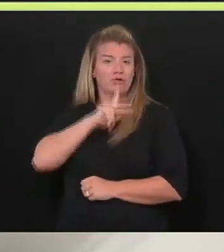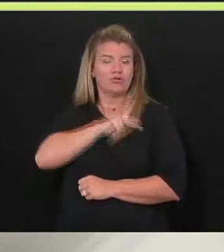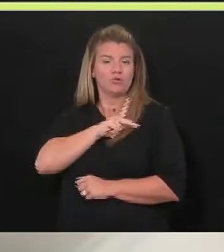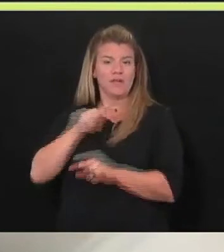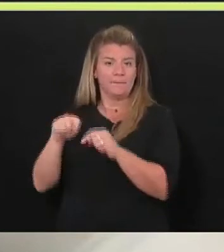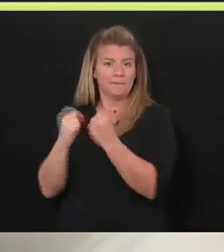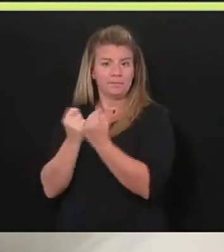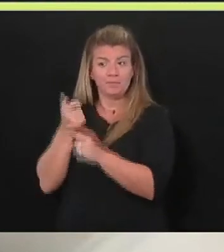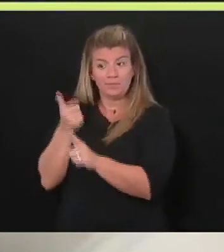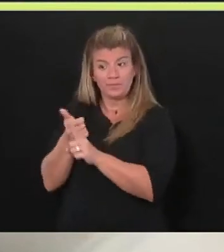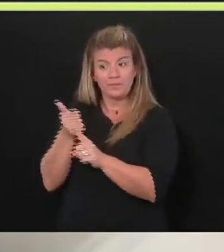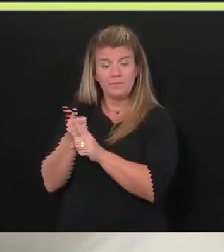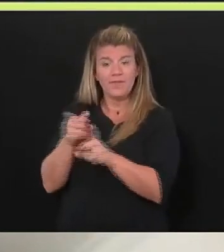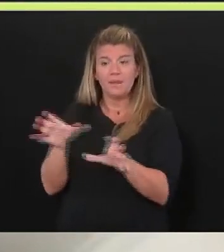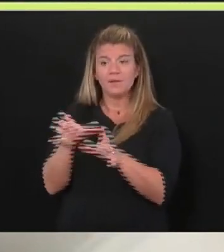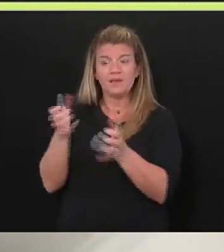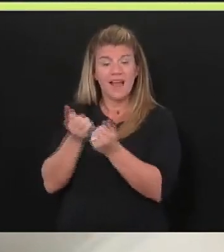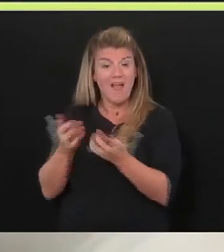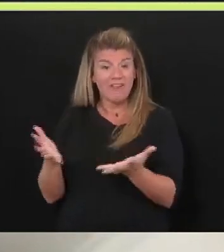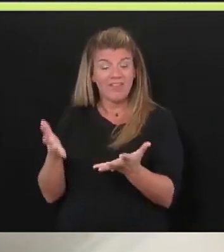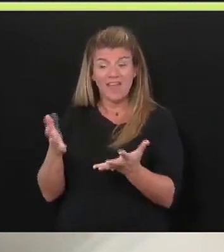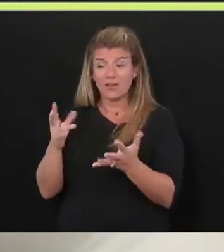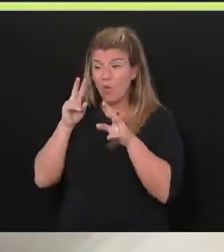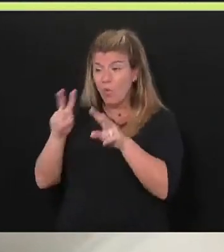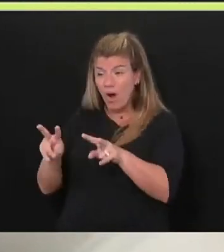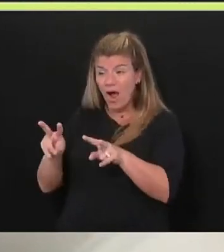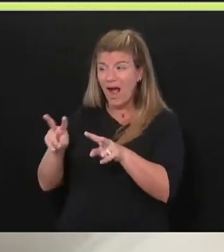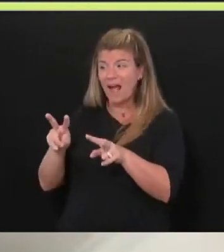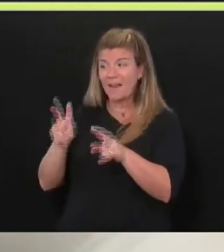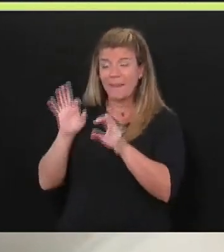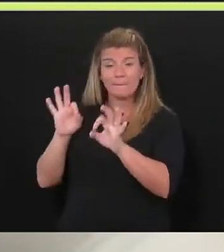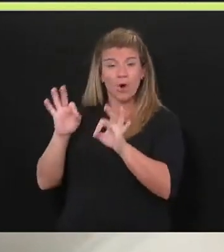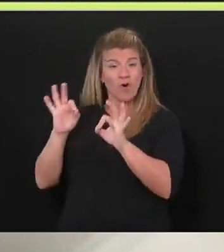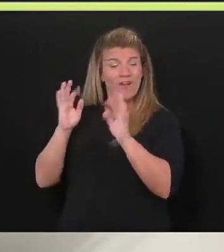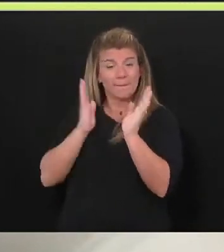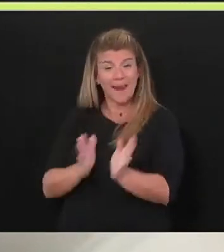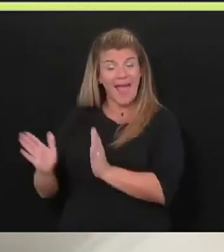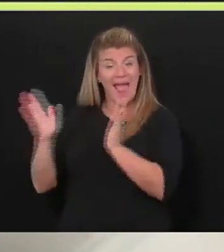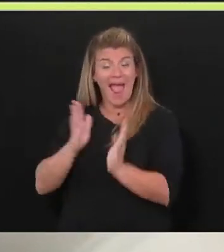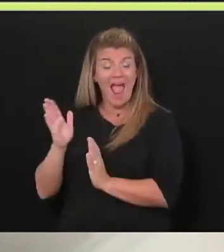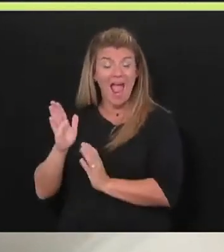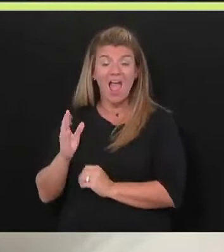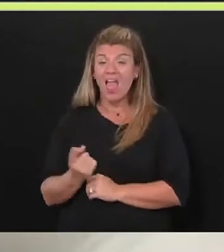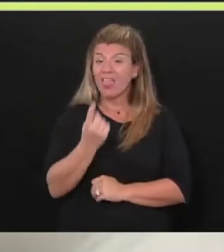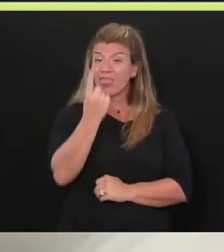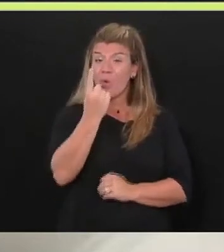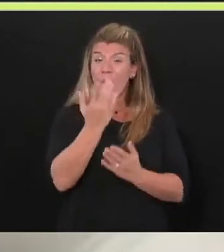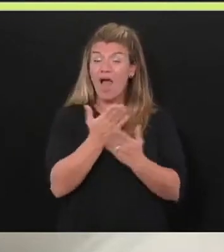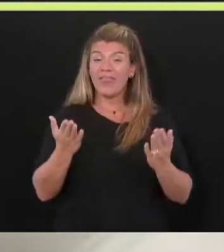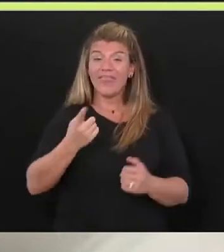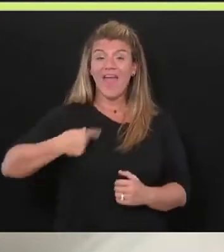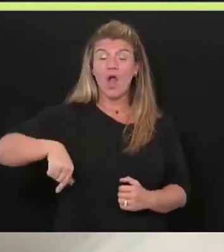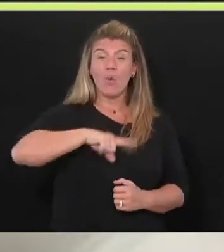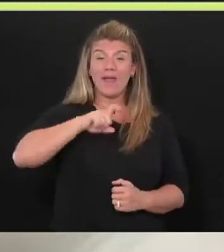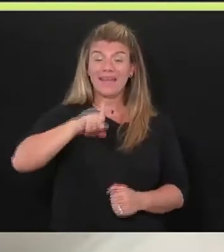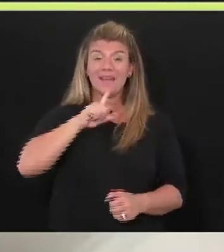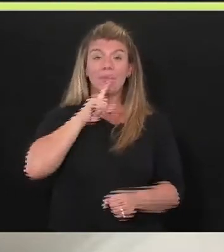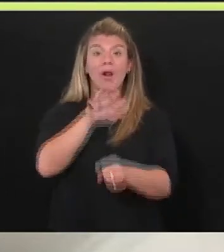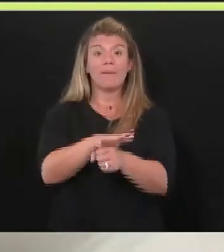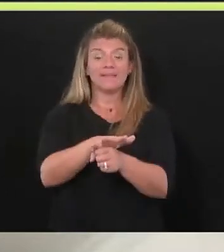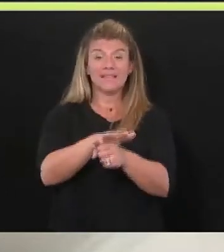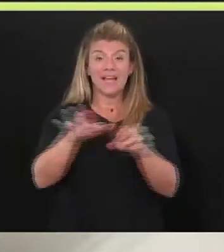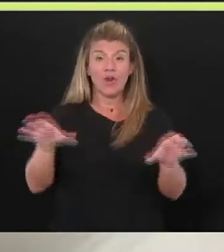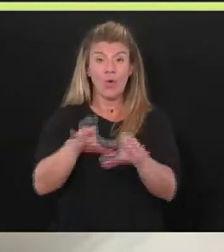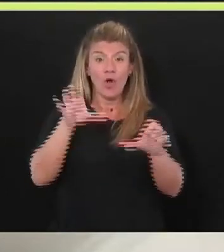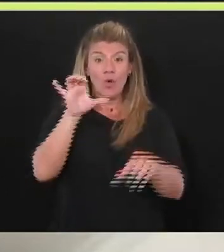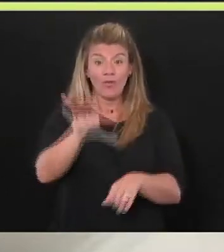has done with lots of care, the piece that we really all have to be committed to is reducing the spread